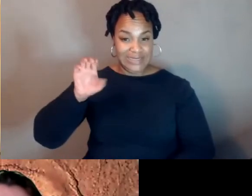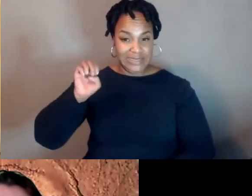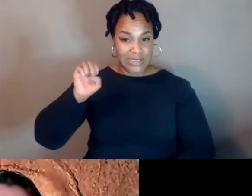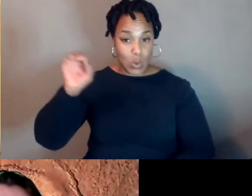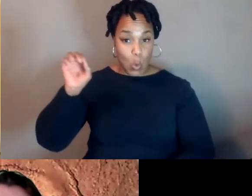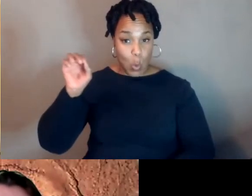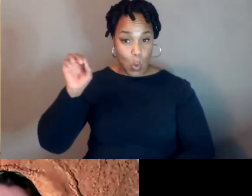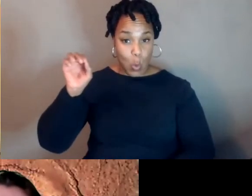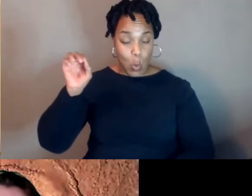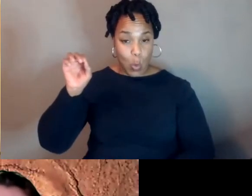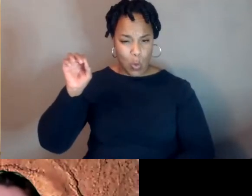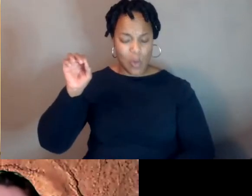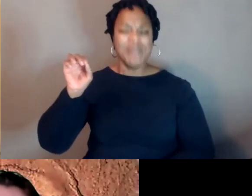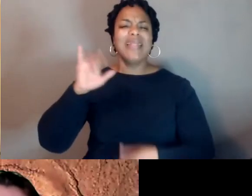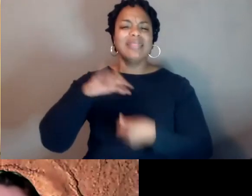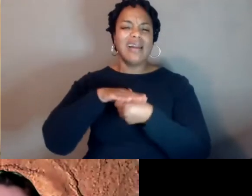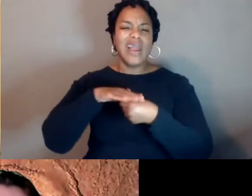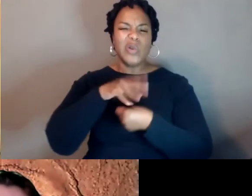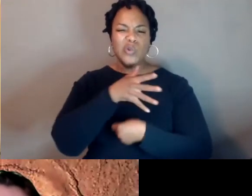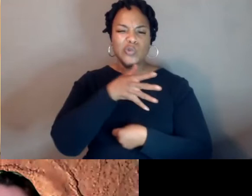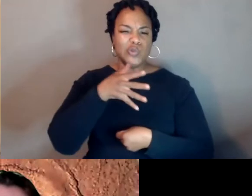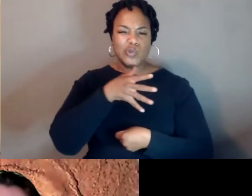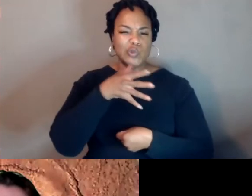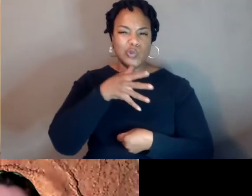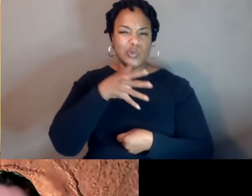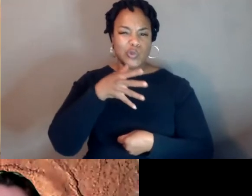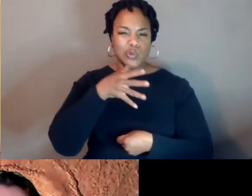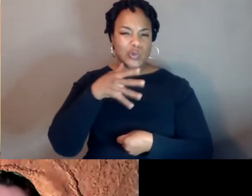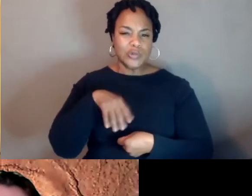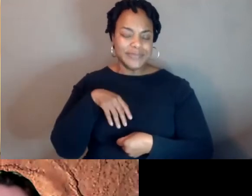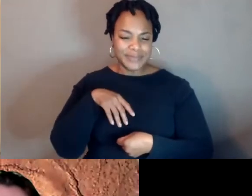in a rural area, less